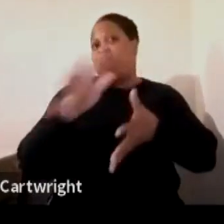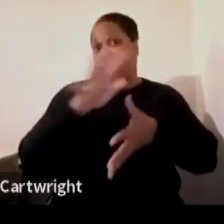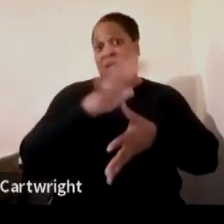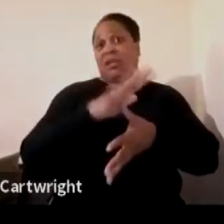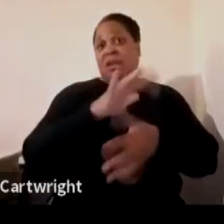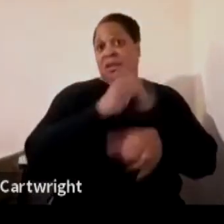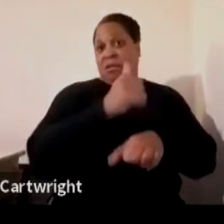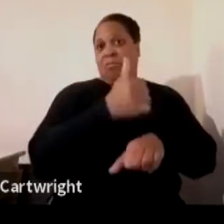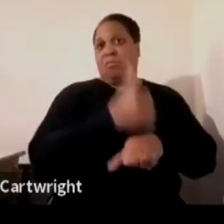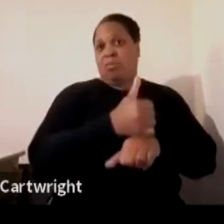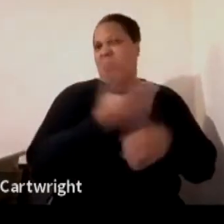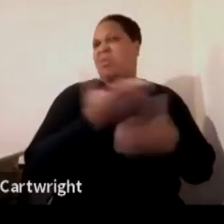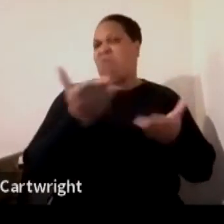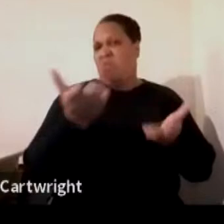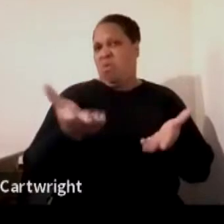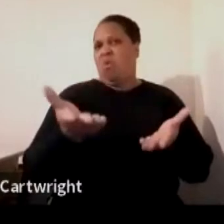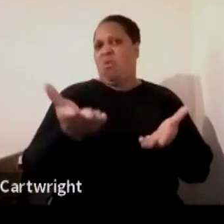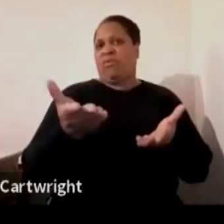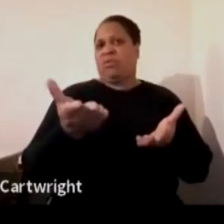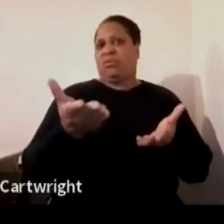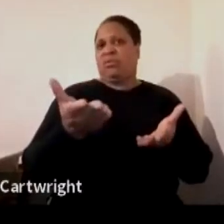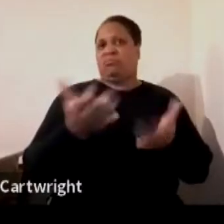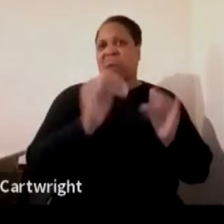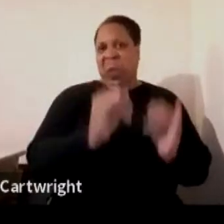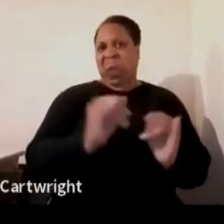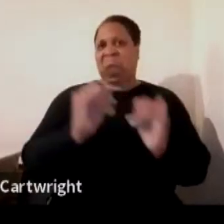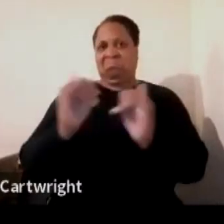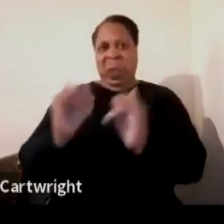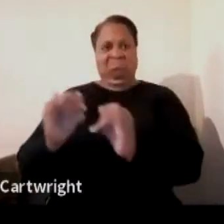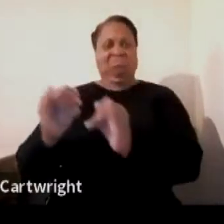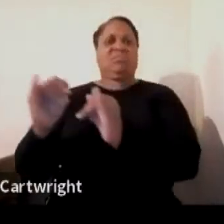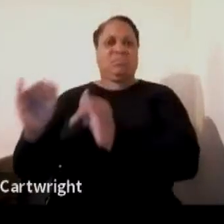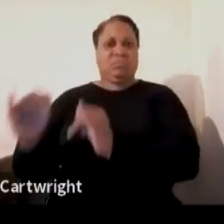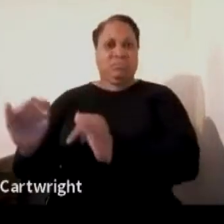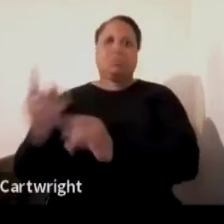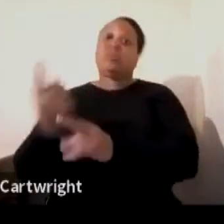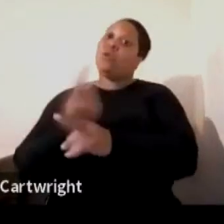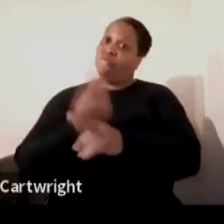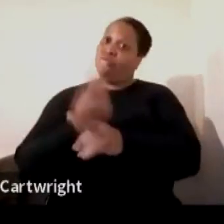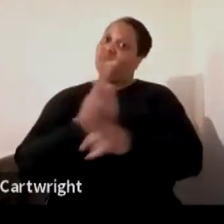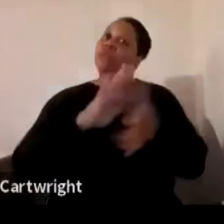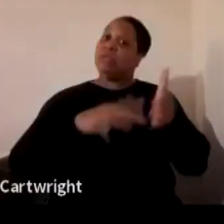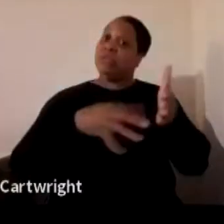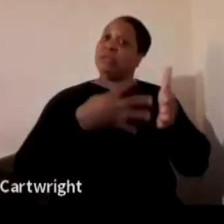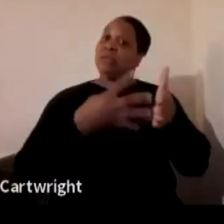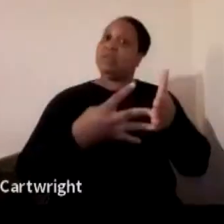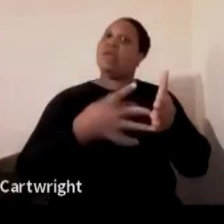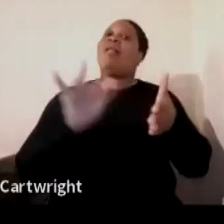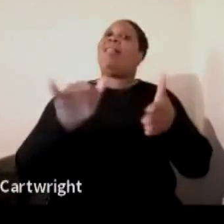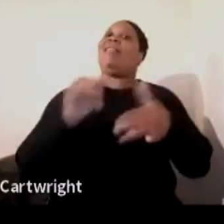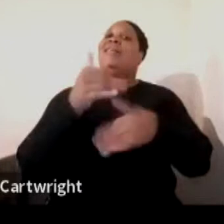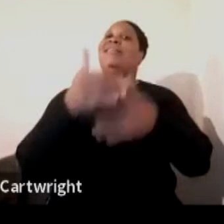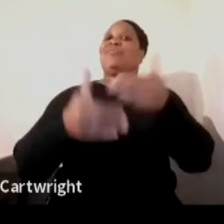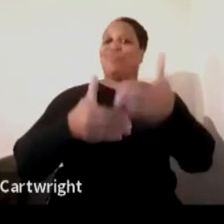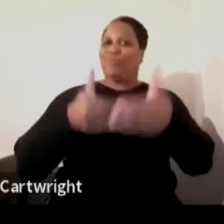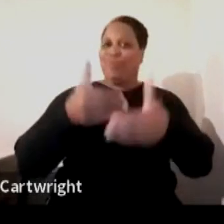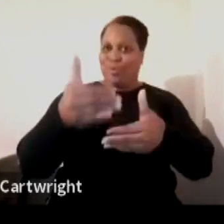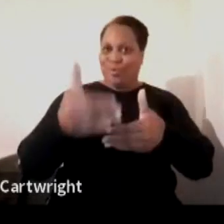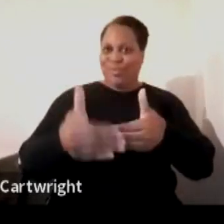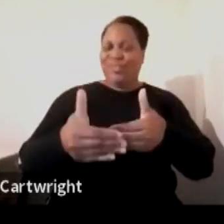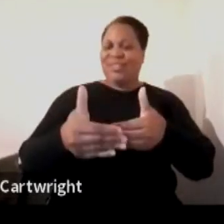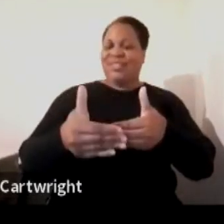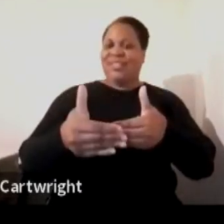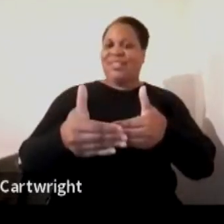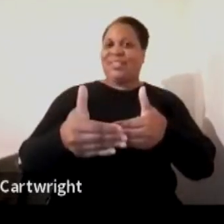offered to each person at the appropriate time. So that's the process that